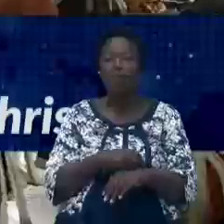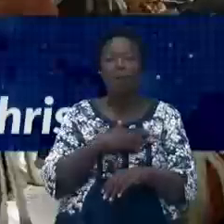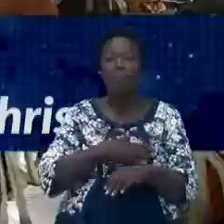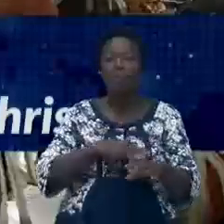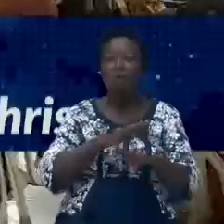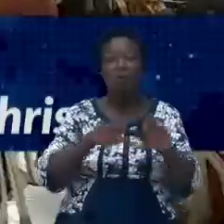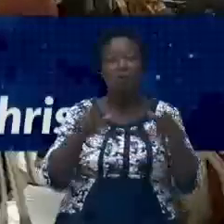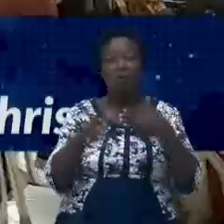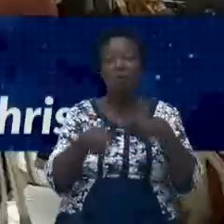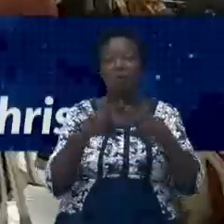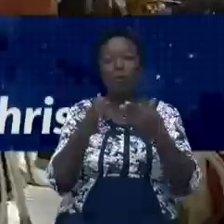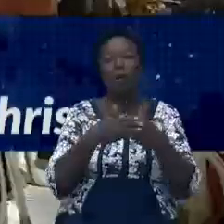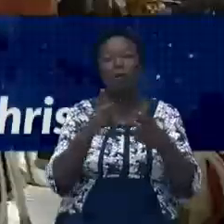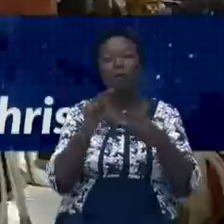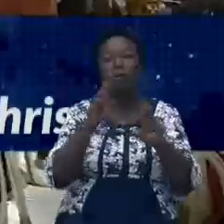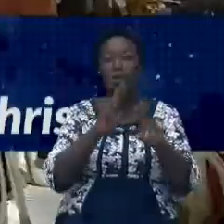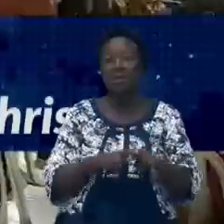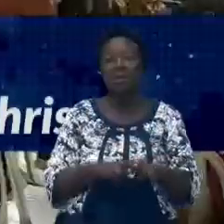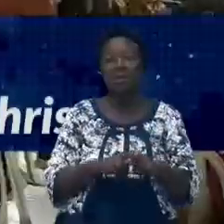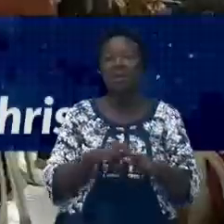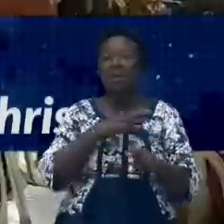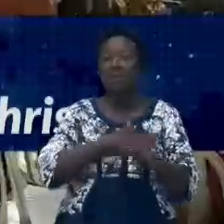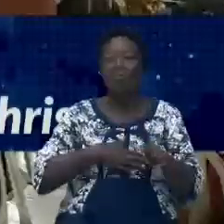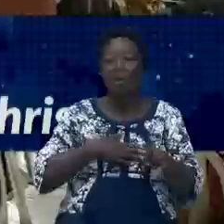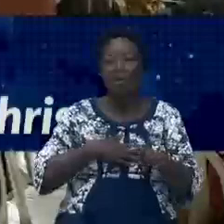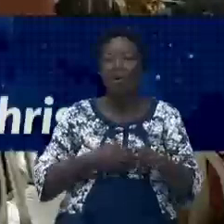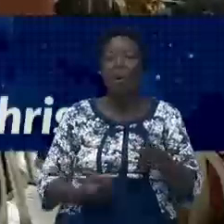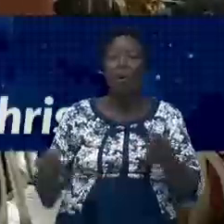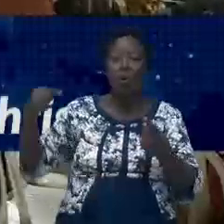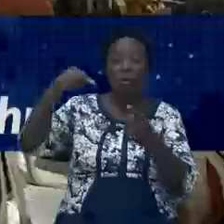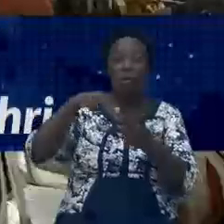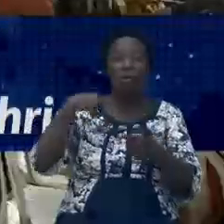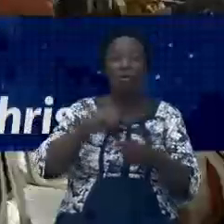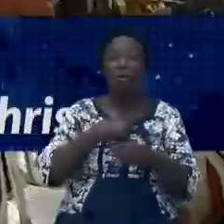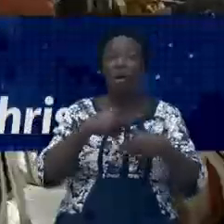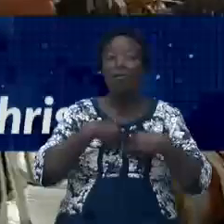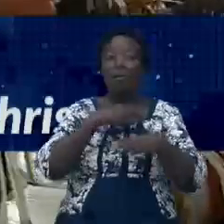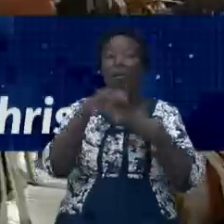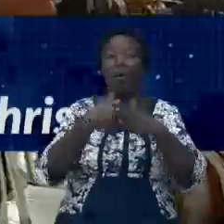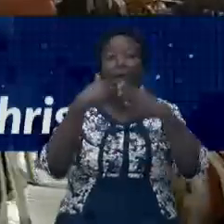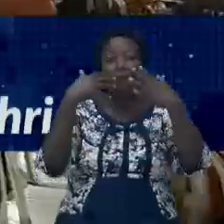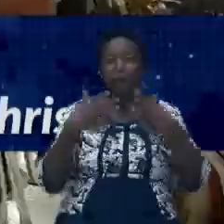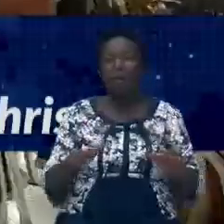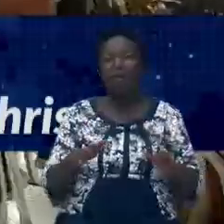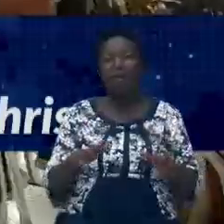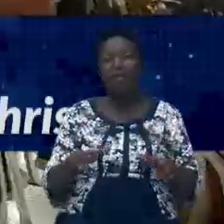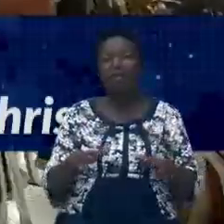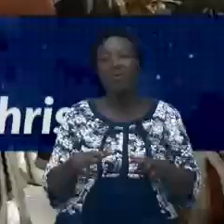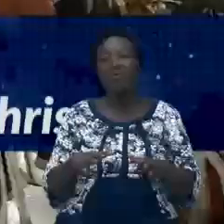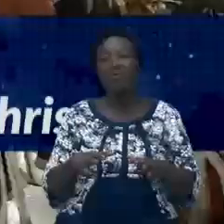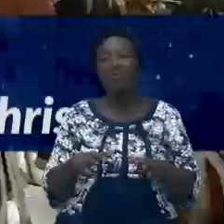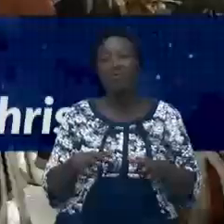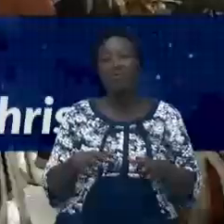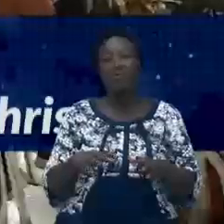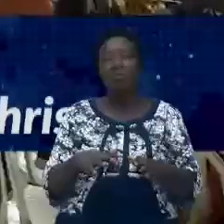sectors. Don't return to your seat. Counselors, don't return until we are